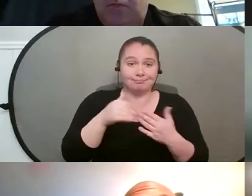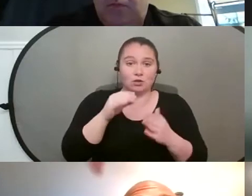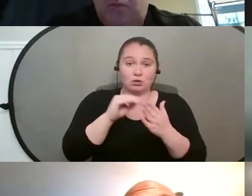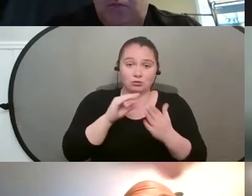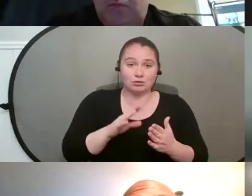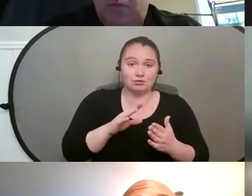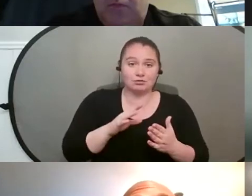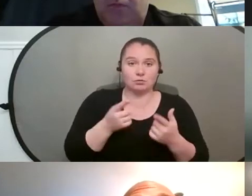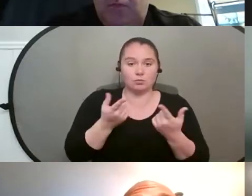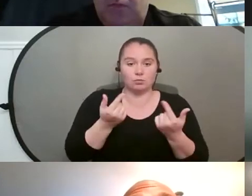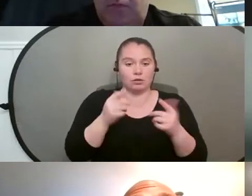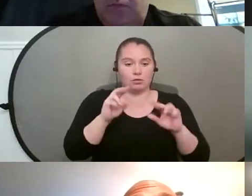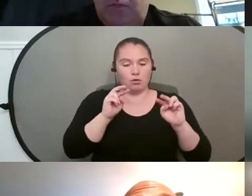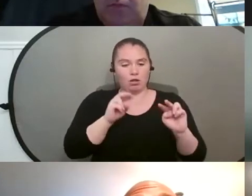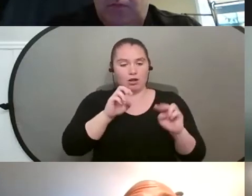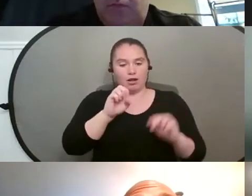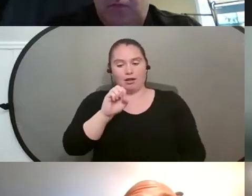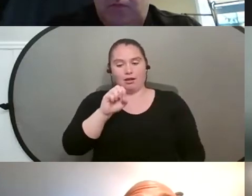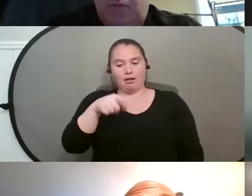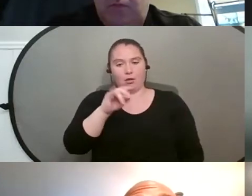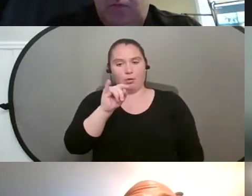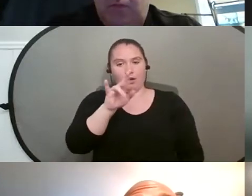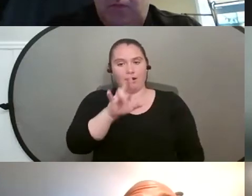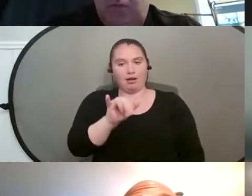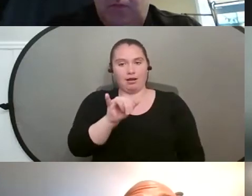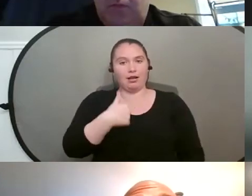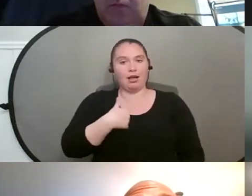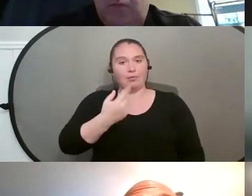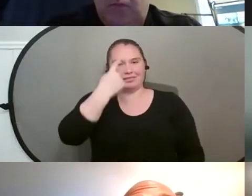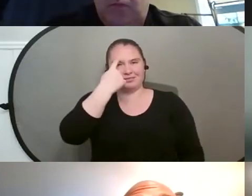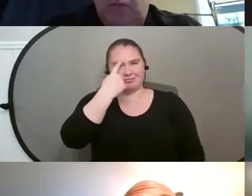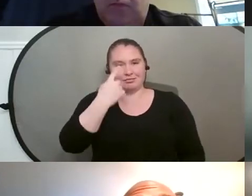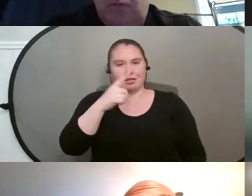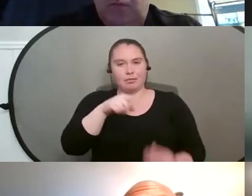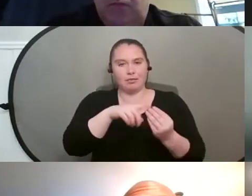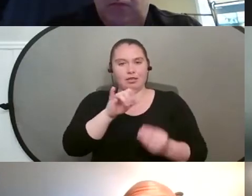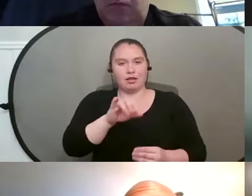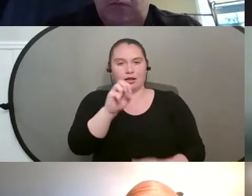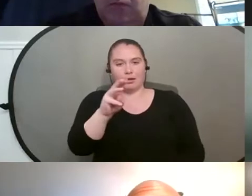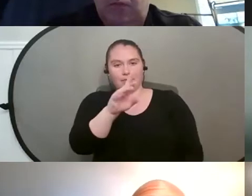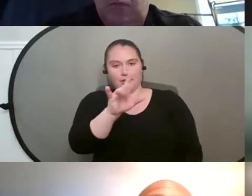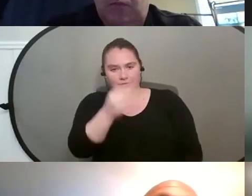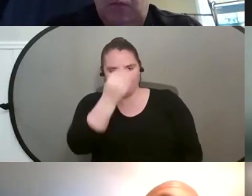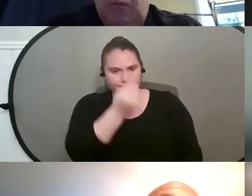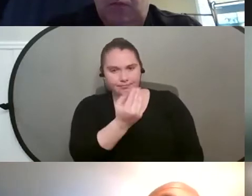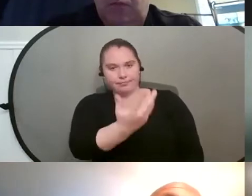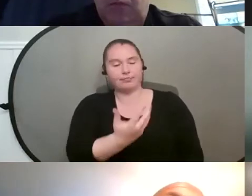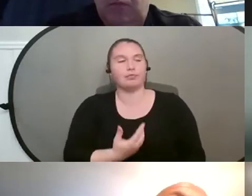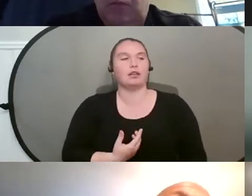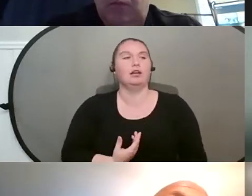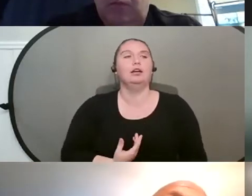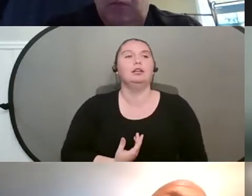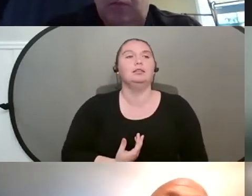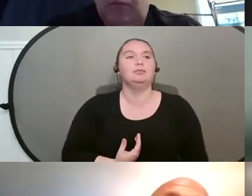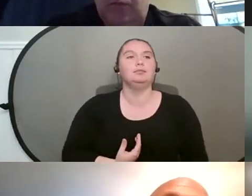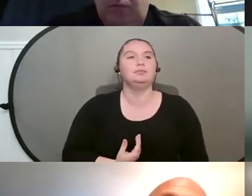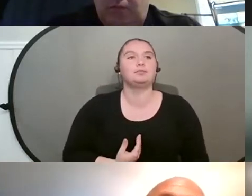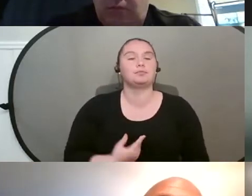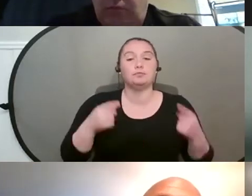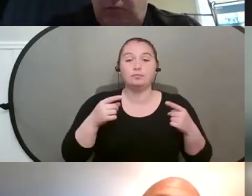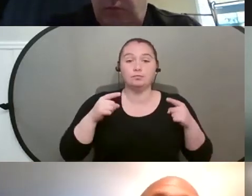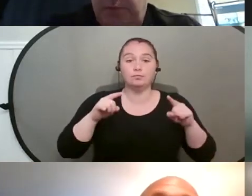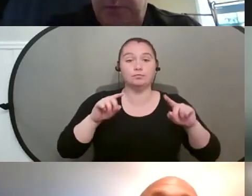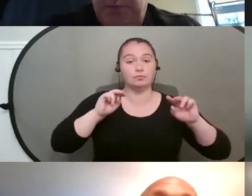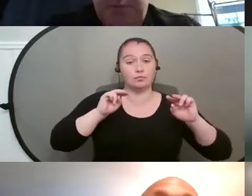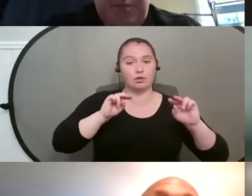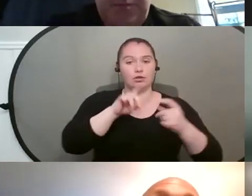to equity, I was thinking about equity, Emily, in that the way, one thing is, as we look